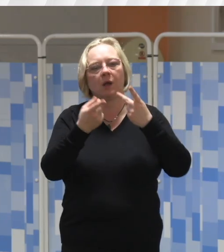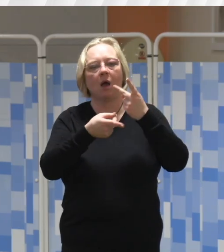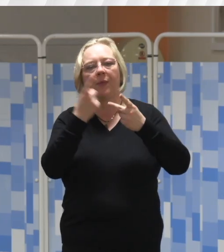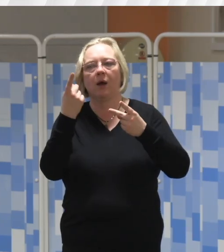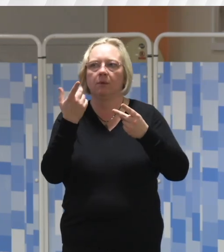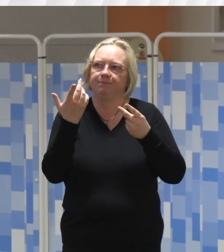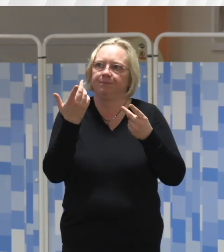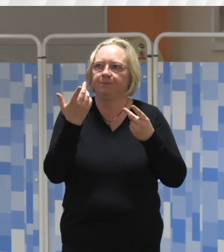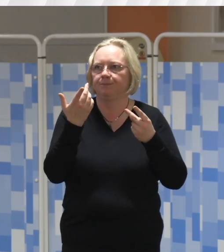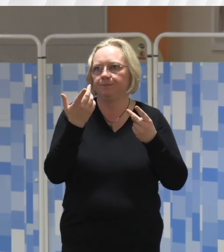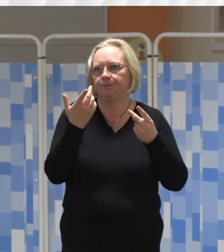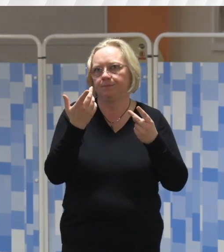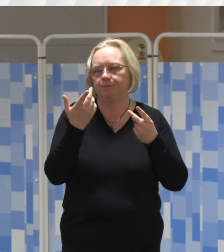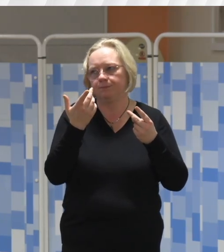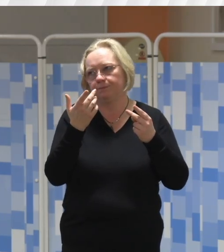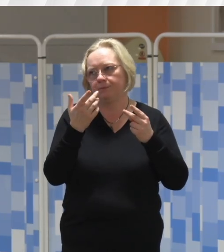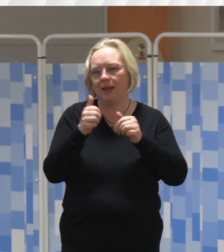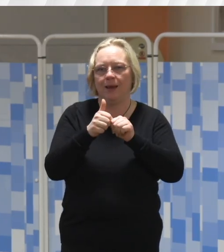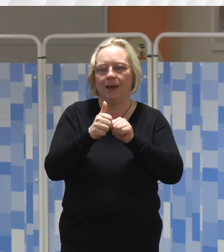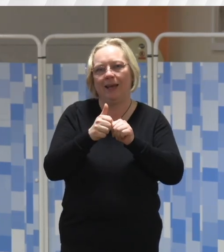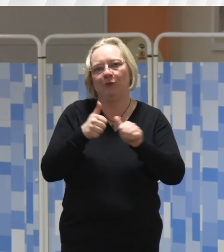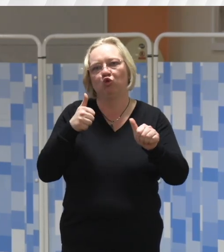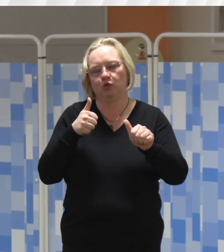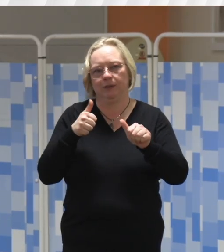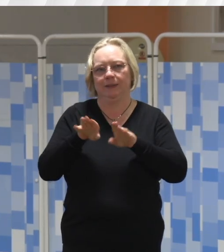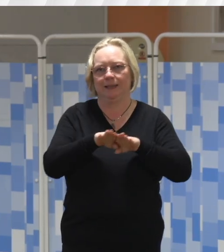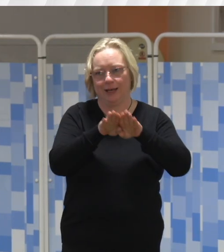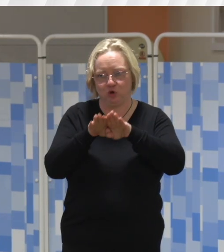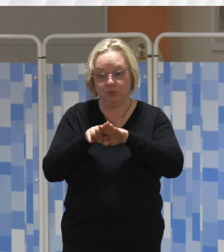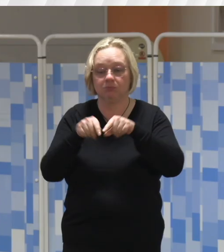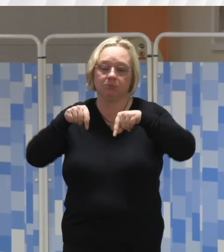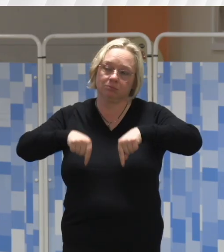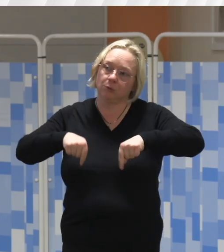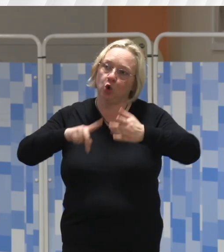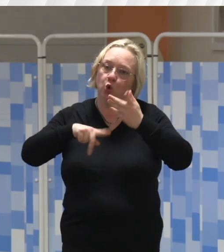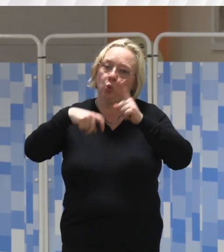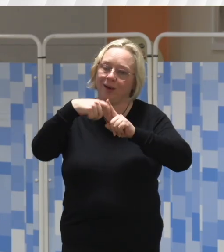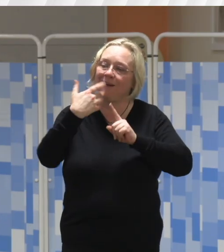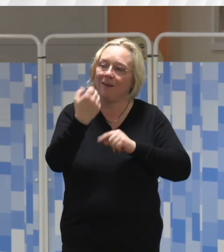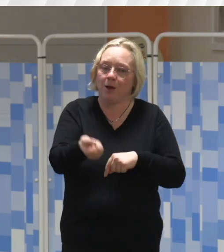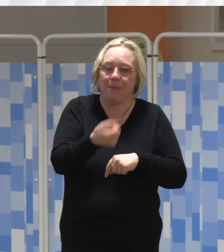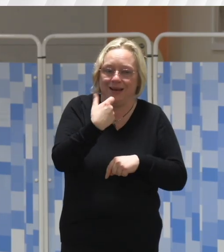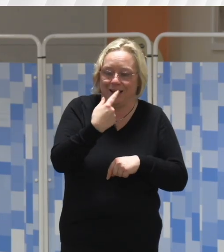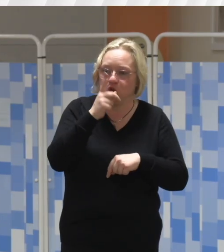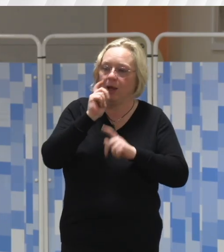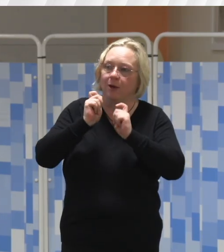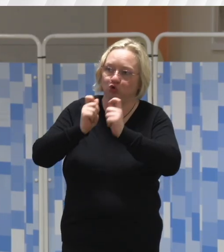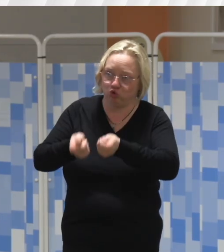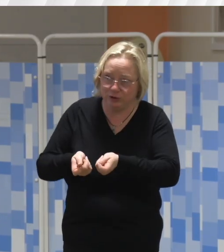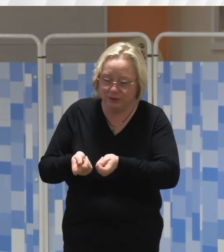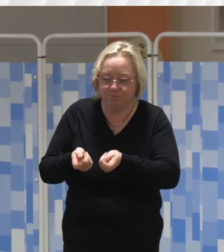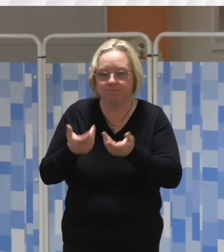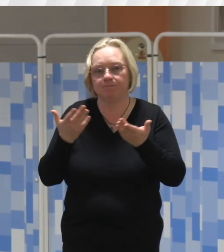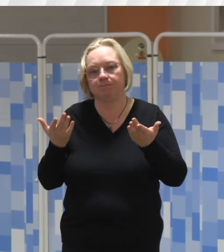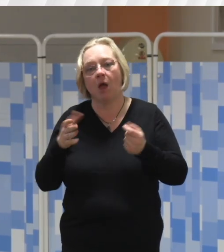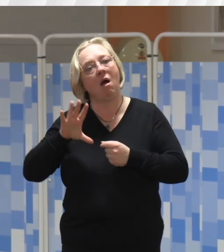nations. In the UK, we have medication to treat people with Parkinson's, which is a given.